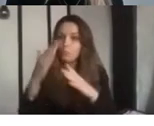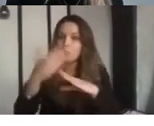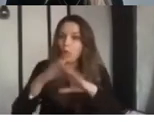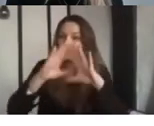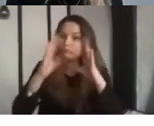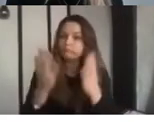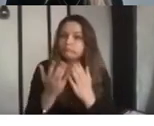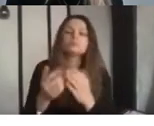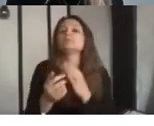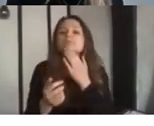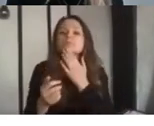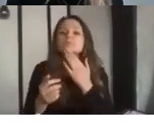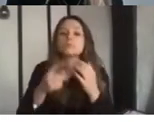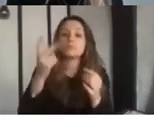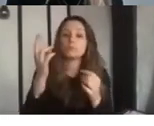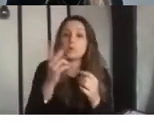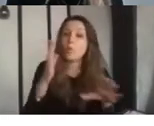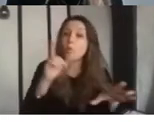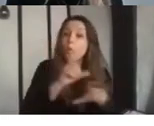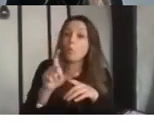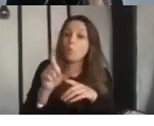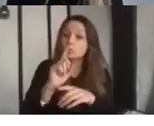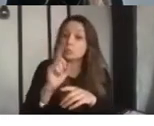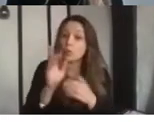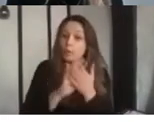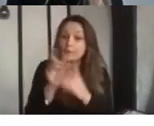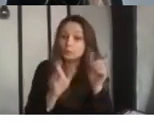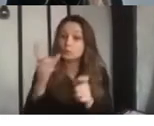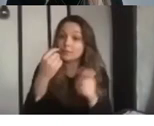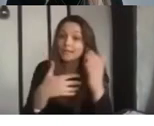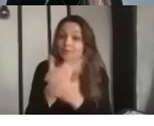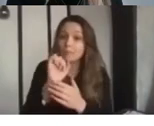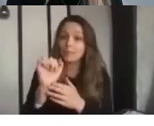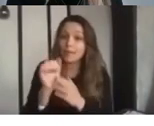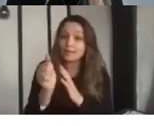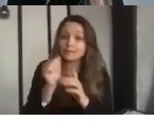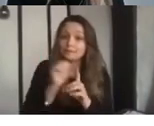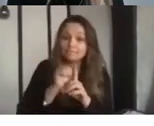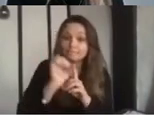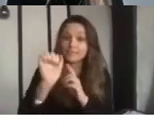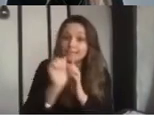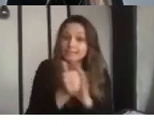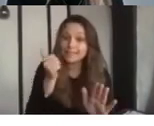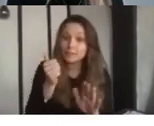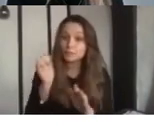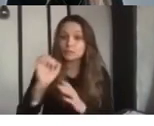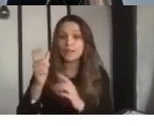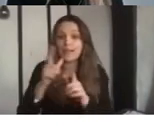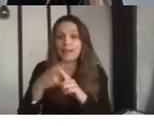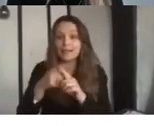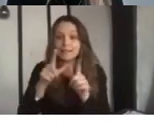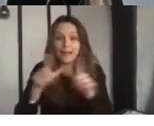Furthermore, both courses allow students to develop their analytical skills in the English language, which can benefit students in